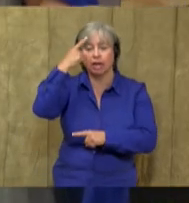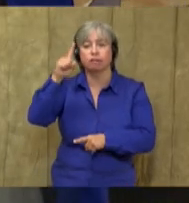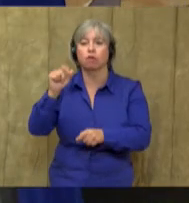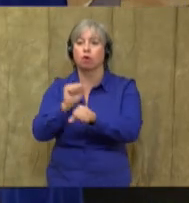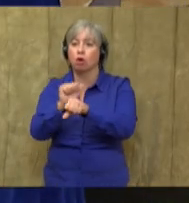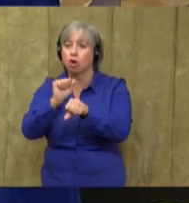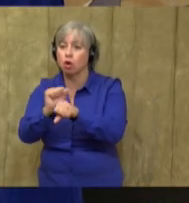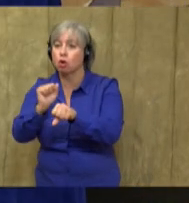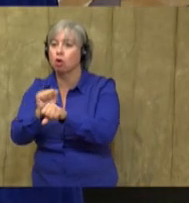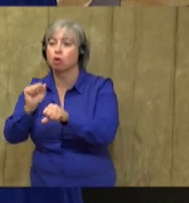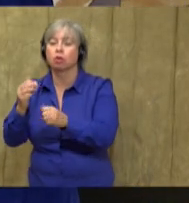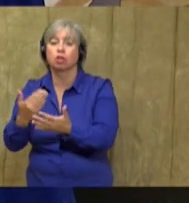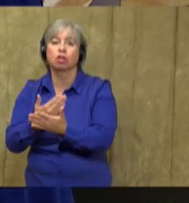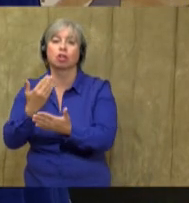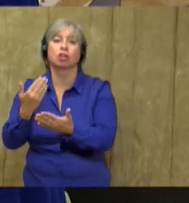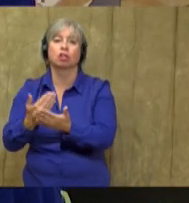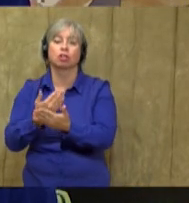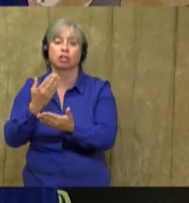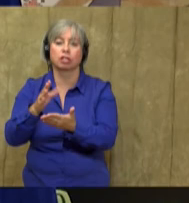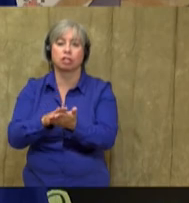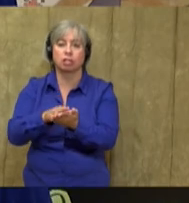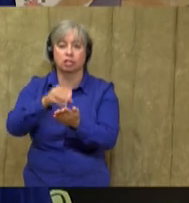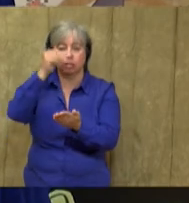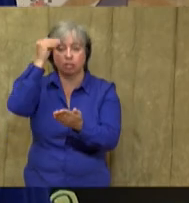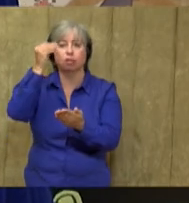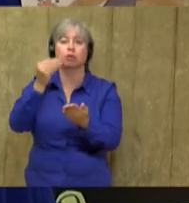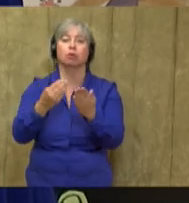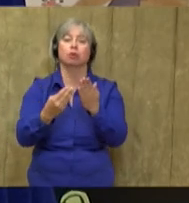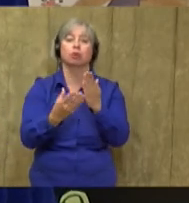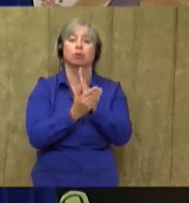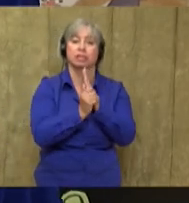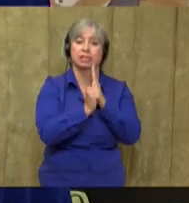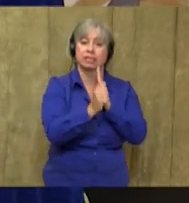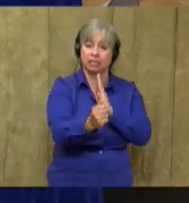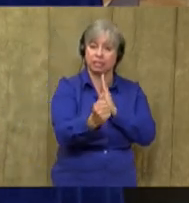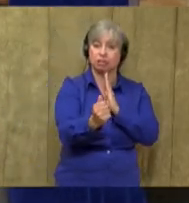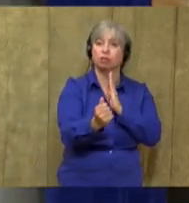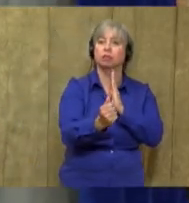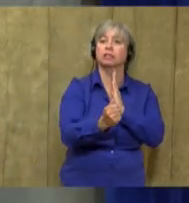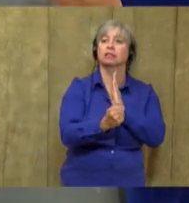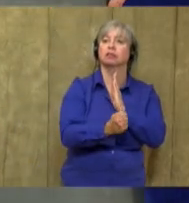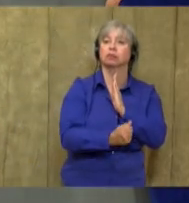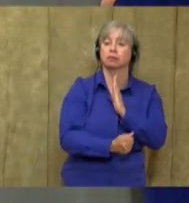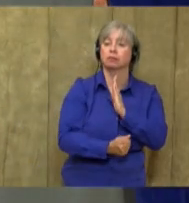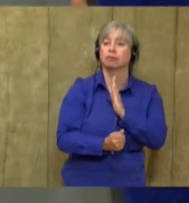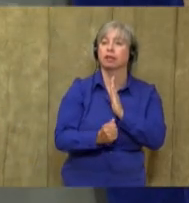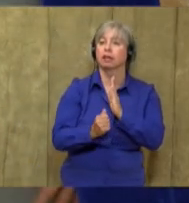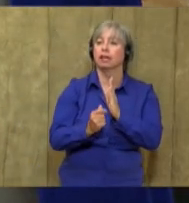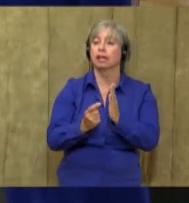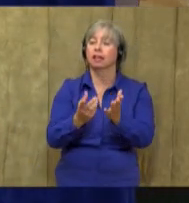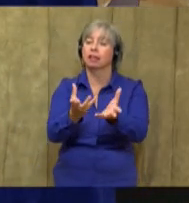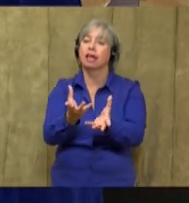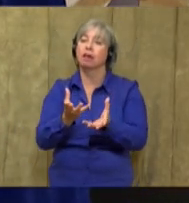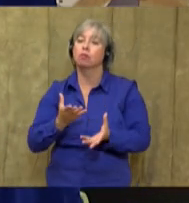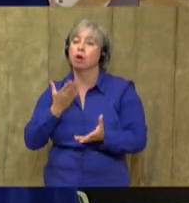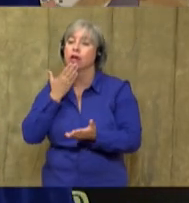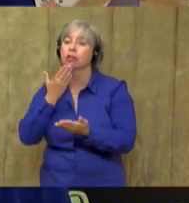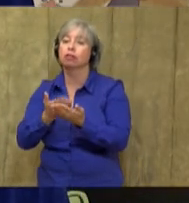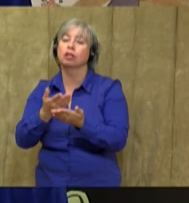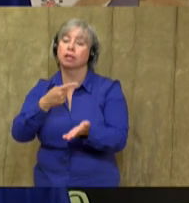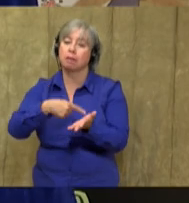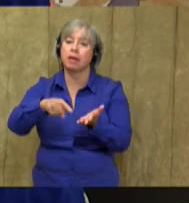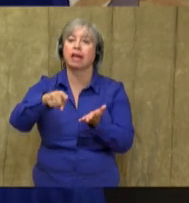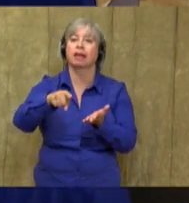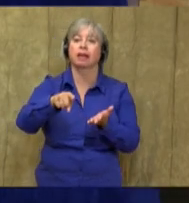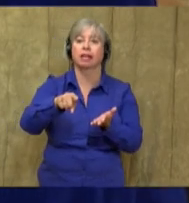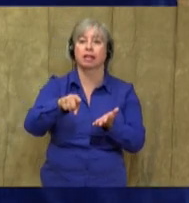new skills. But they're also going to be fairly represented, and they're going to be able to demand good wages. And all of those